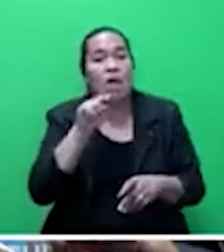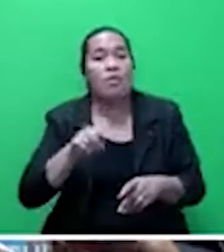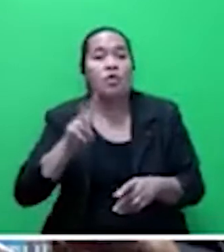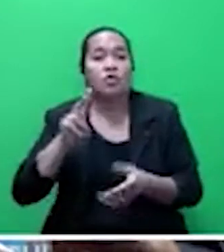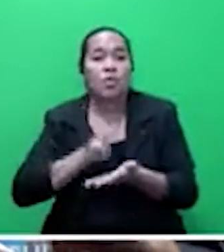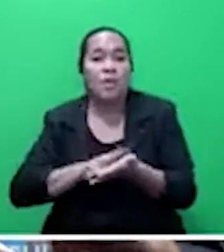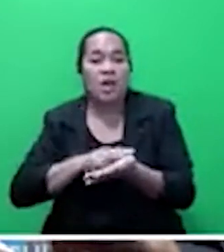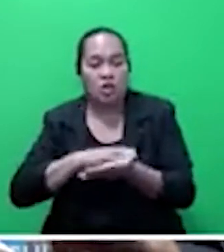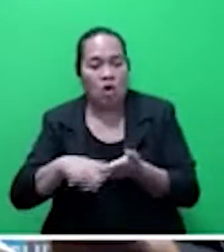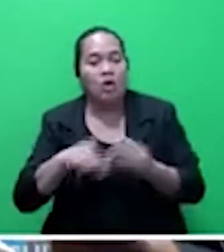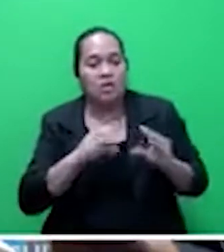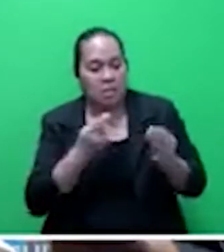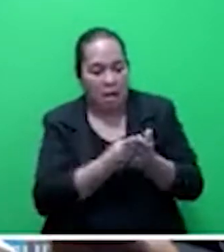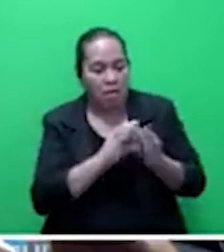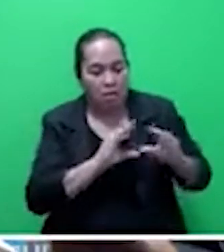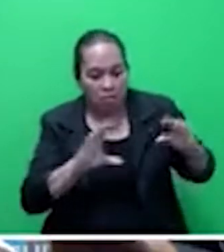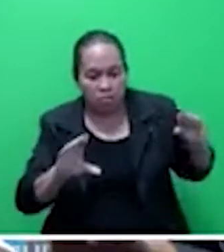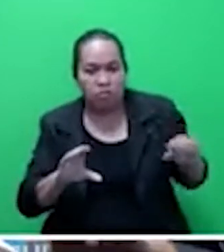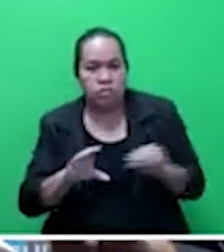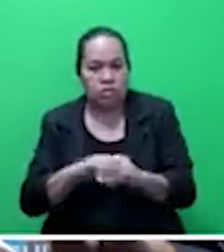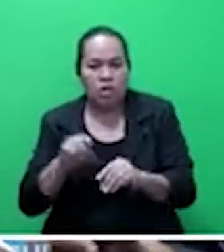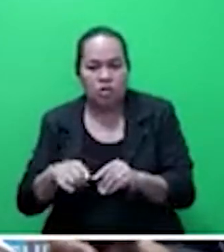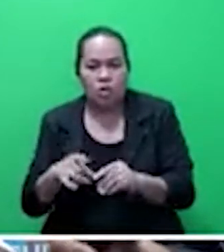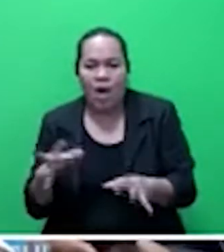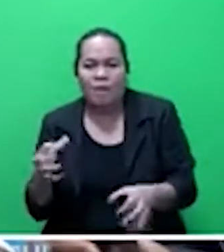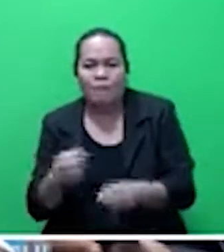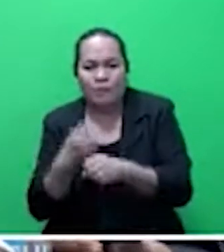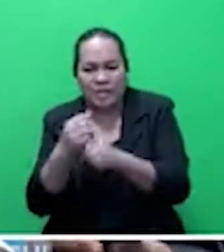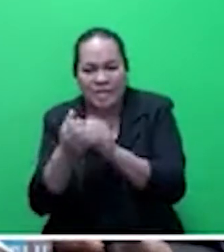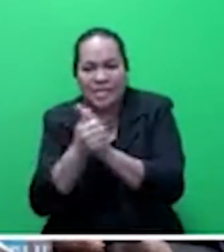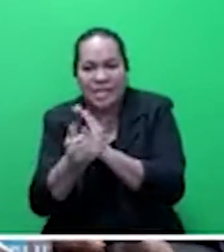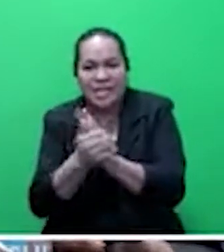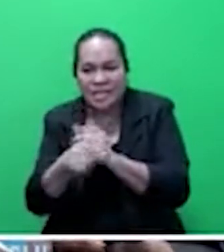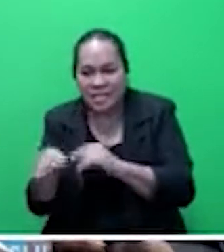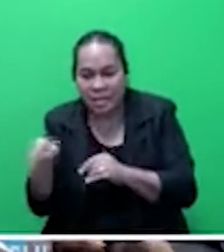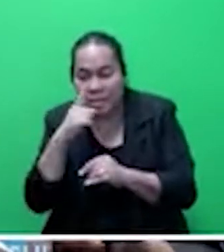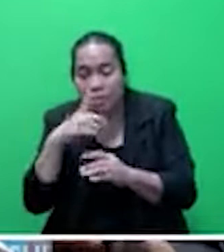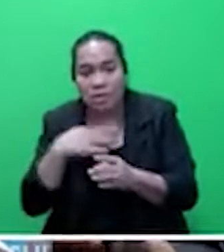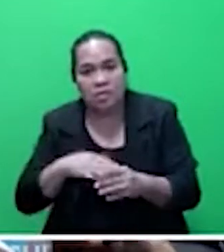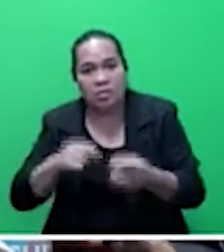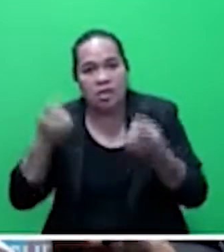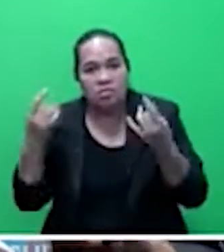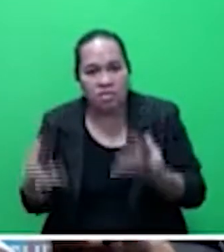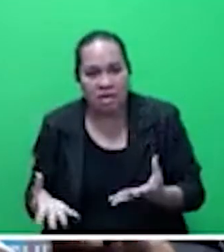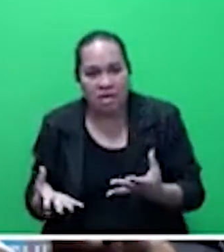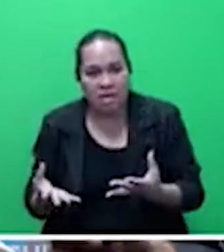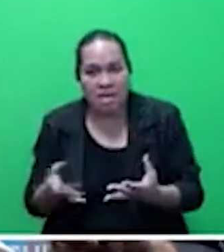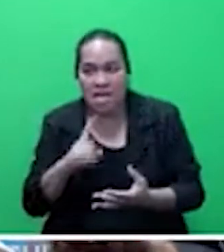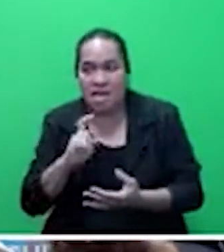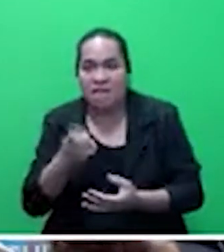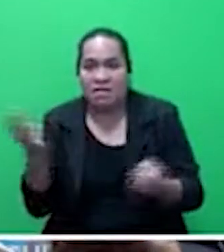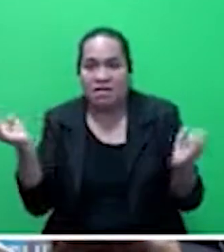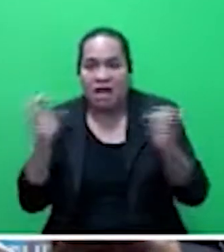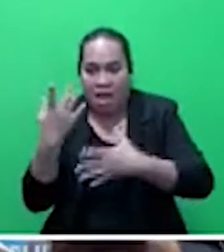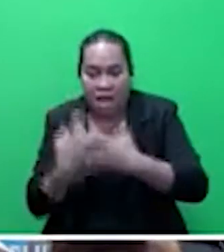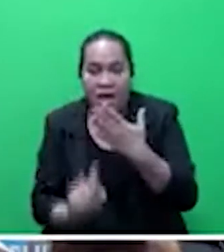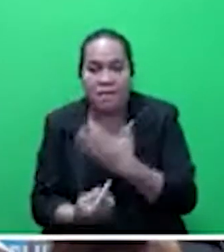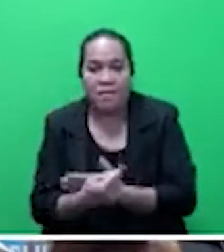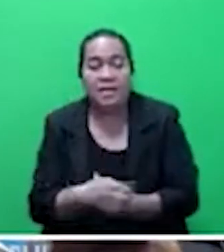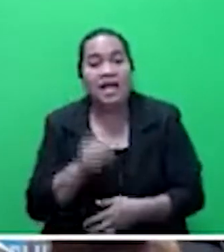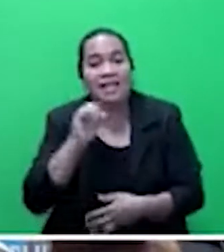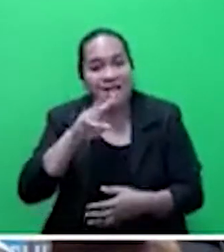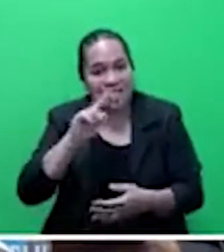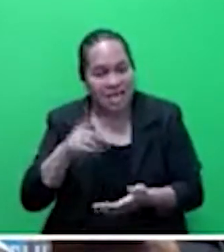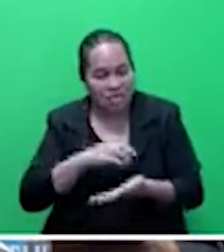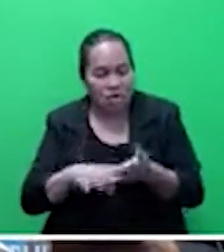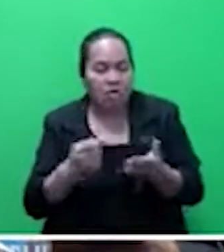has been invested on upskilling our communities to be disaster ready. In additional $10,000 has been